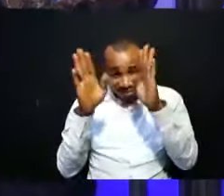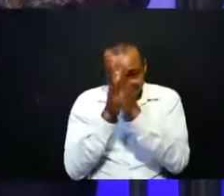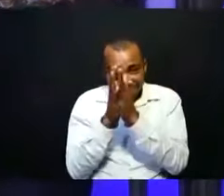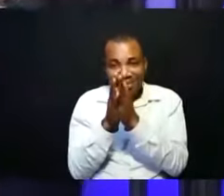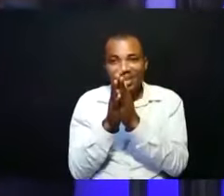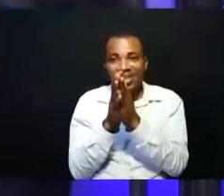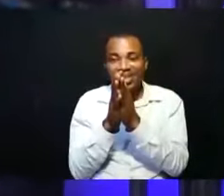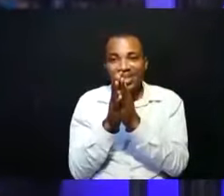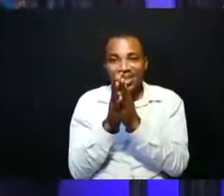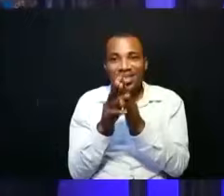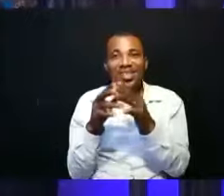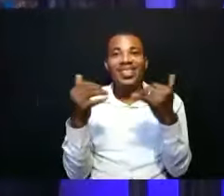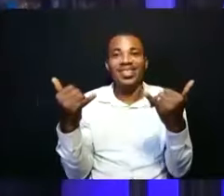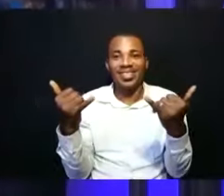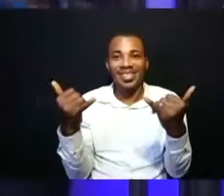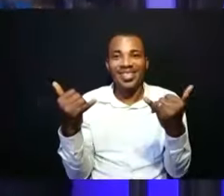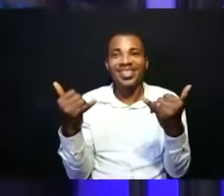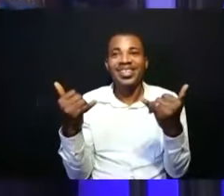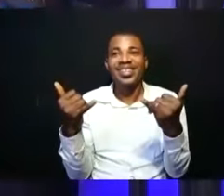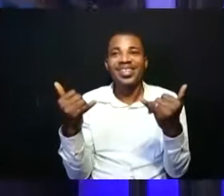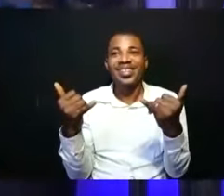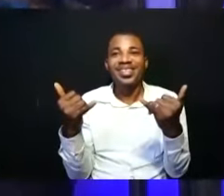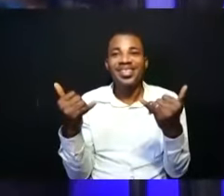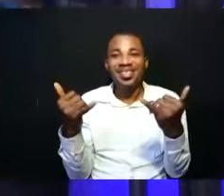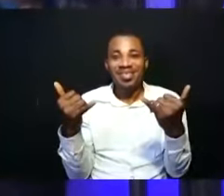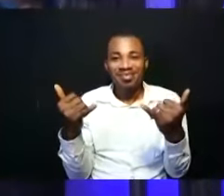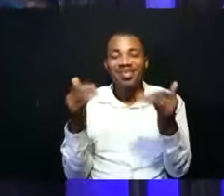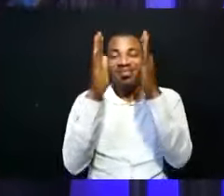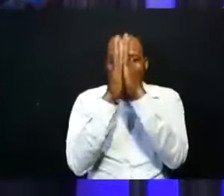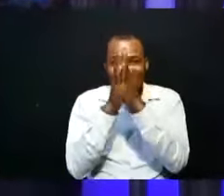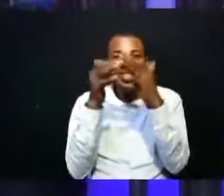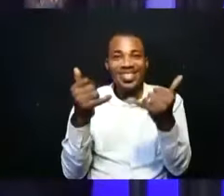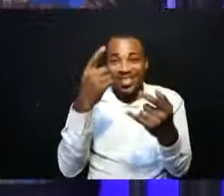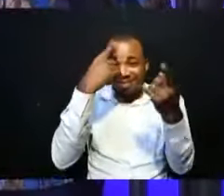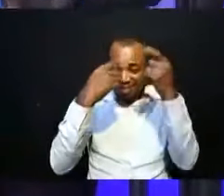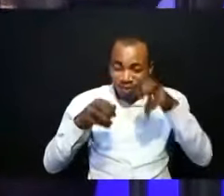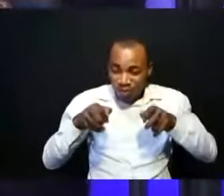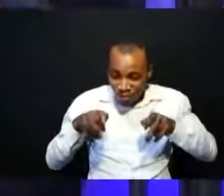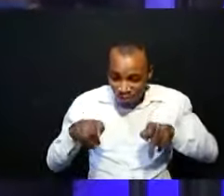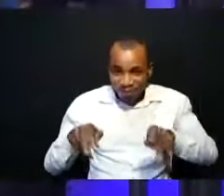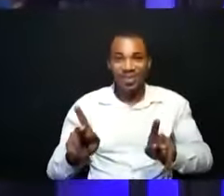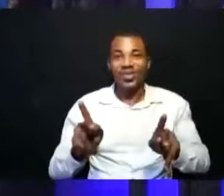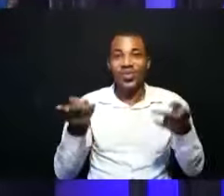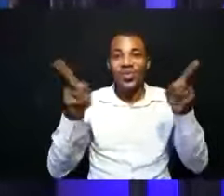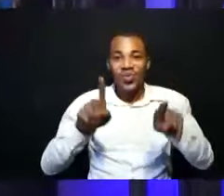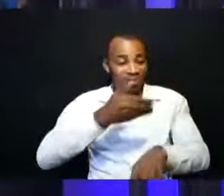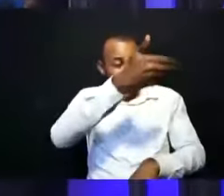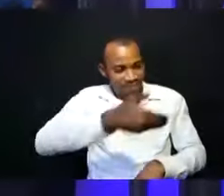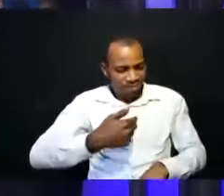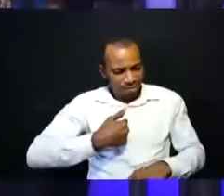I'll pray from my heart. It's a big opportunity. When you say, come and give the